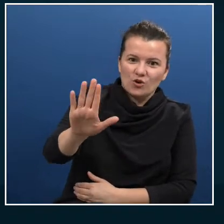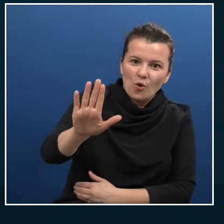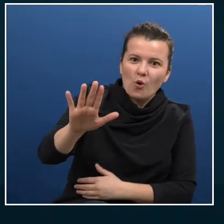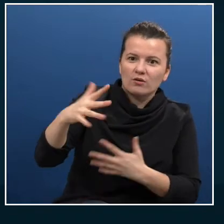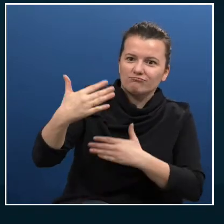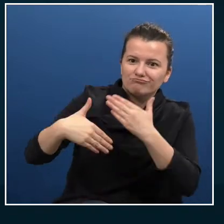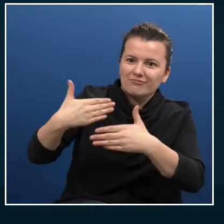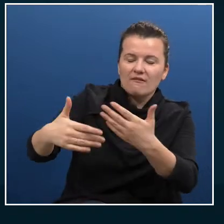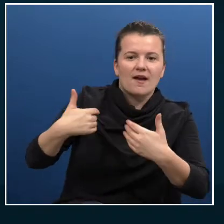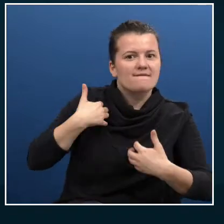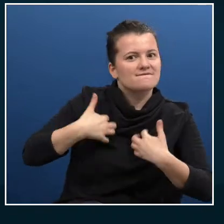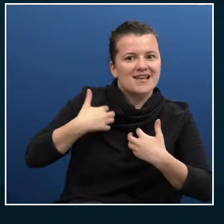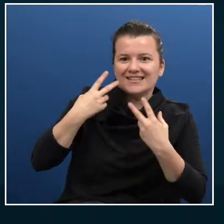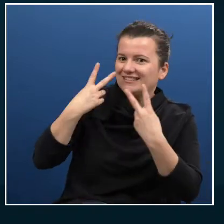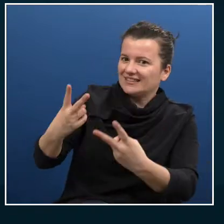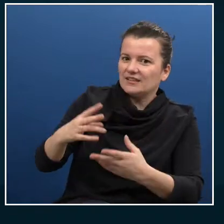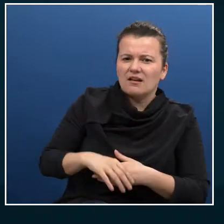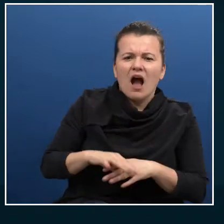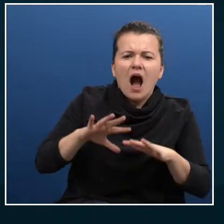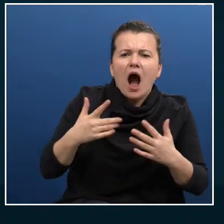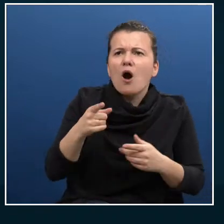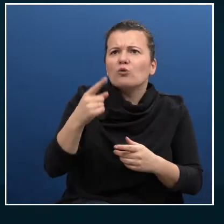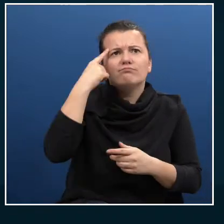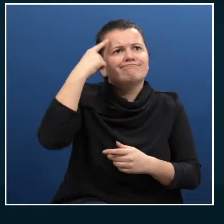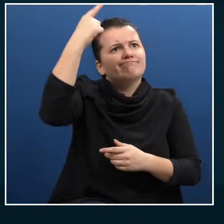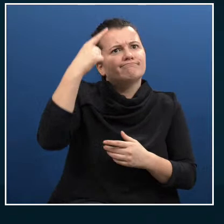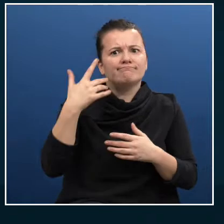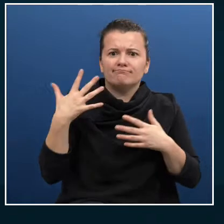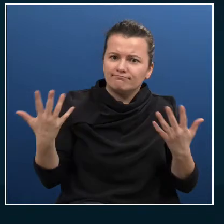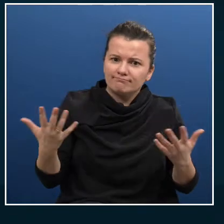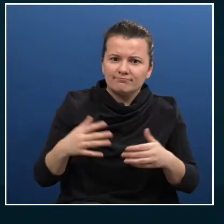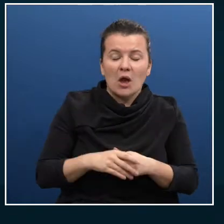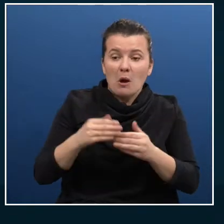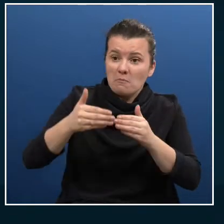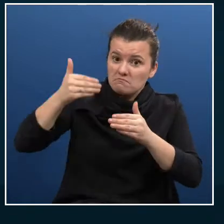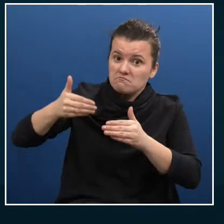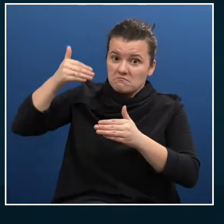across this Project Bicep? Is this something you already used, or?